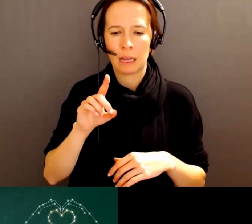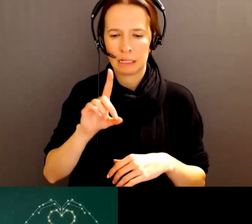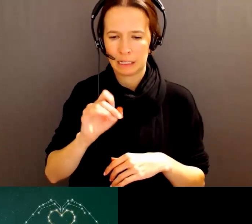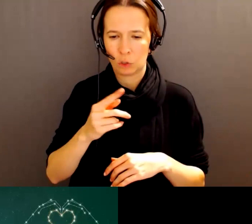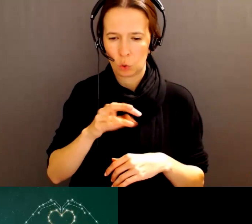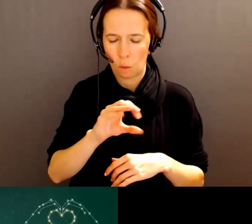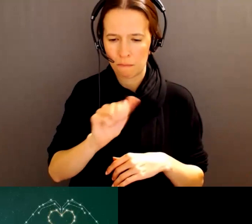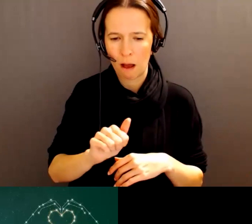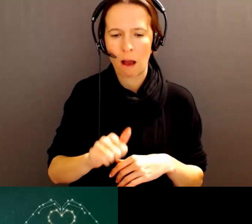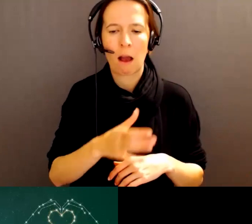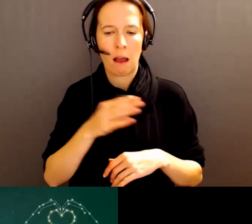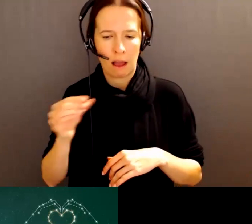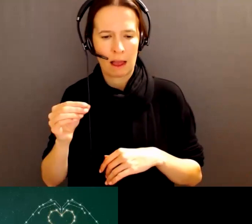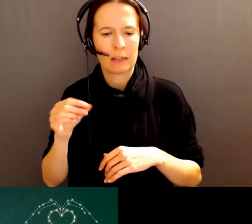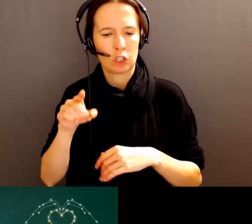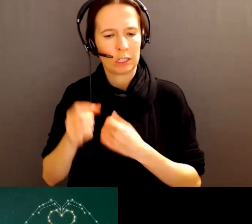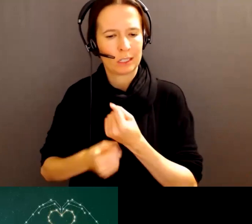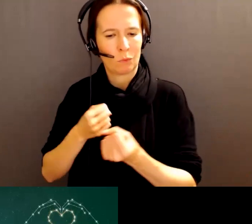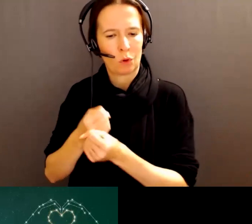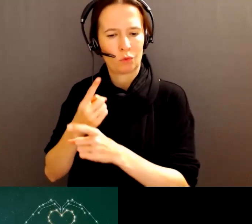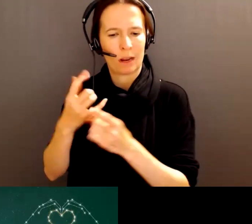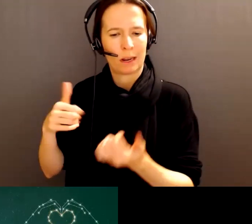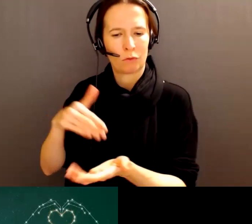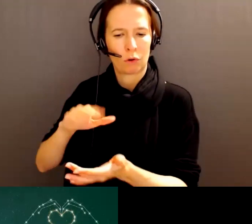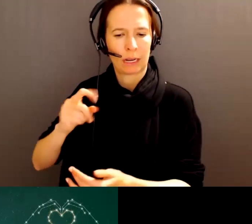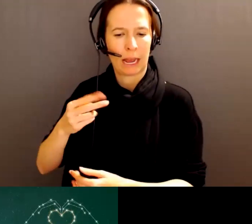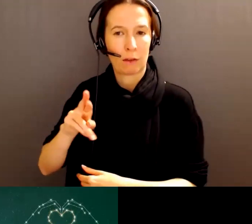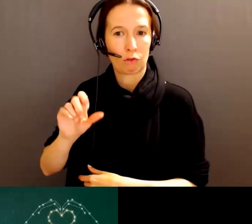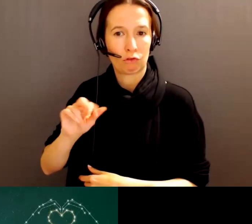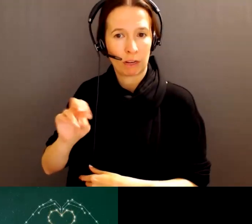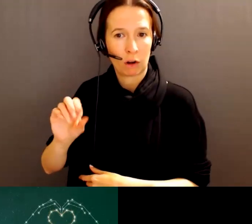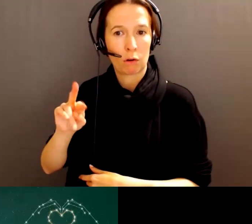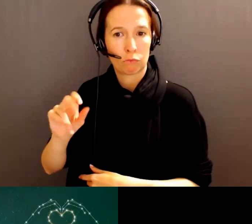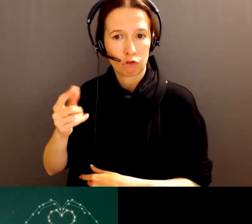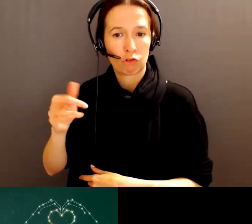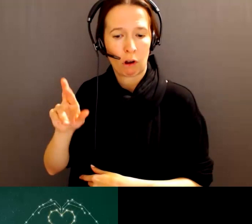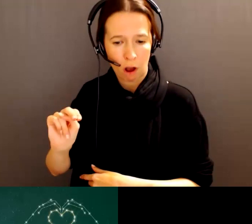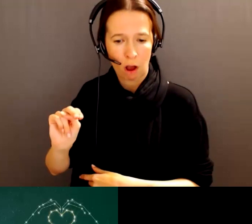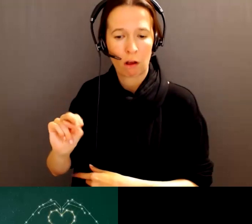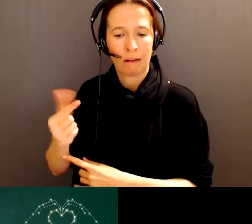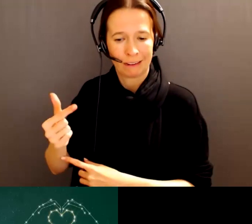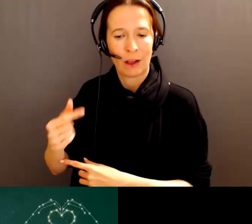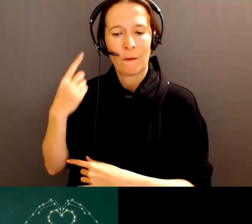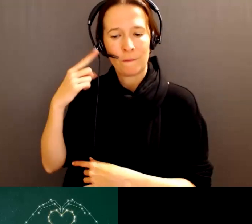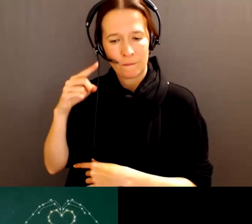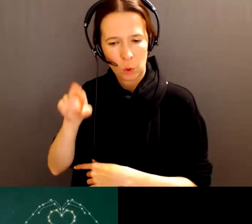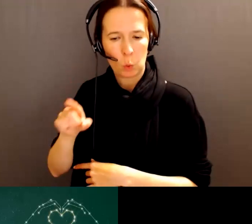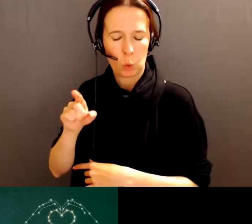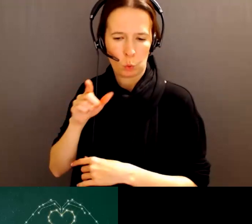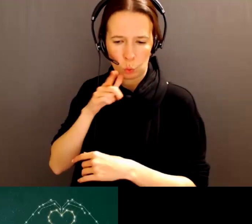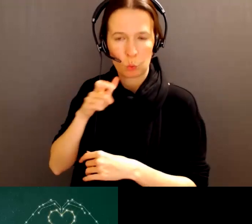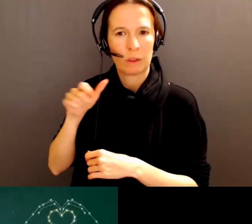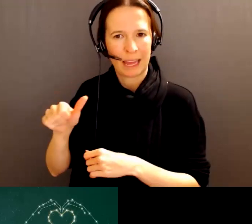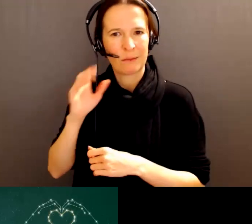with a specialty in heart failure and heart transplant. Together, they have tirelessly worked to show the positive